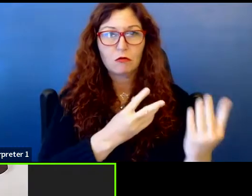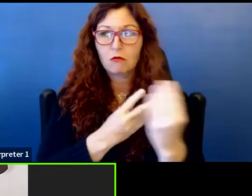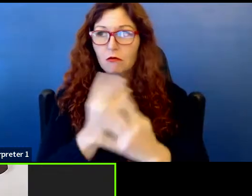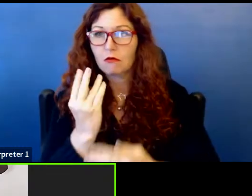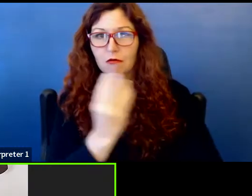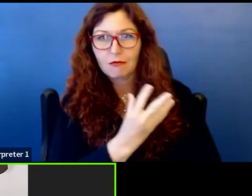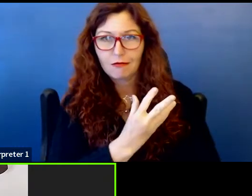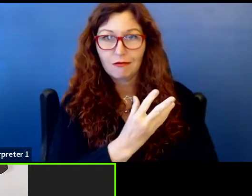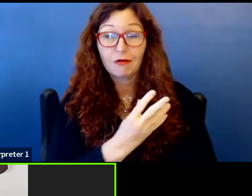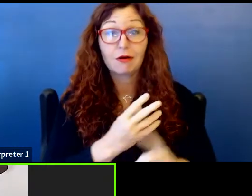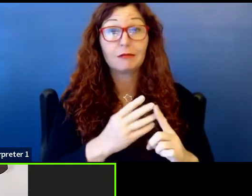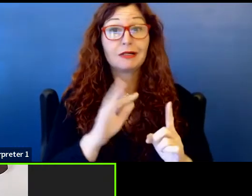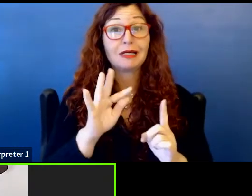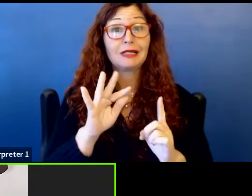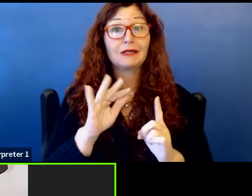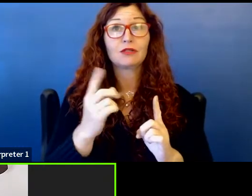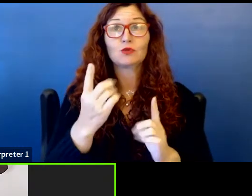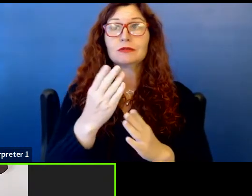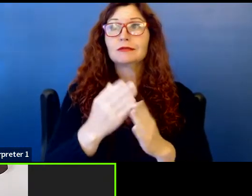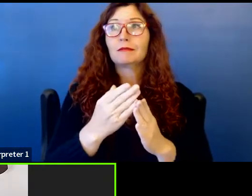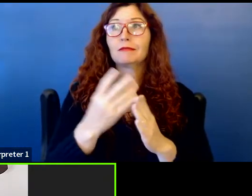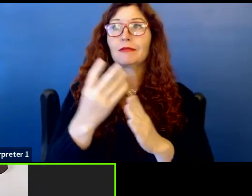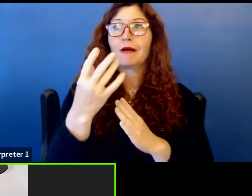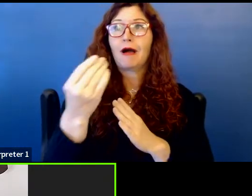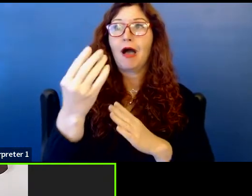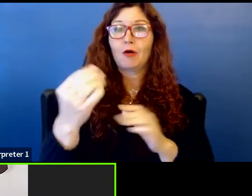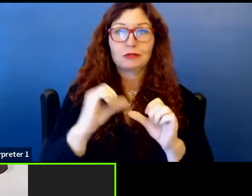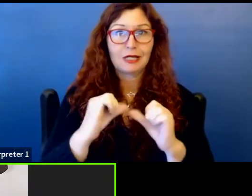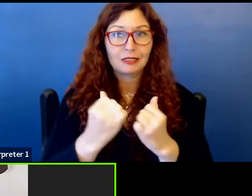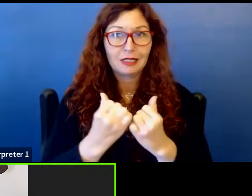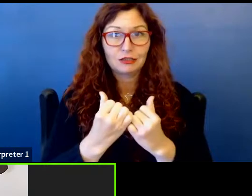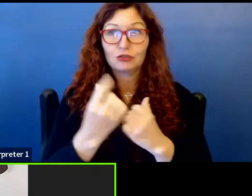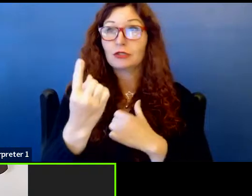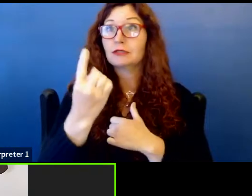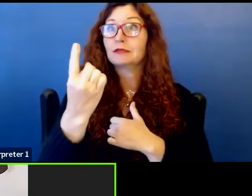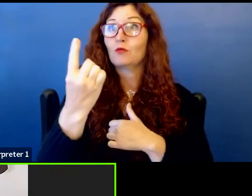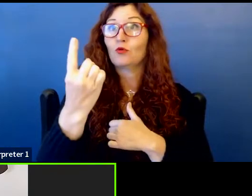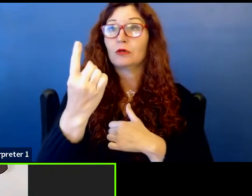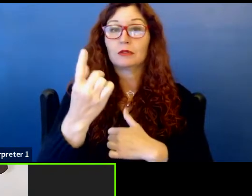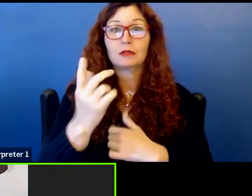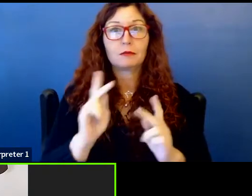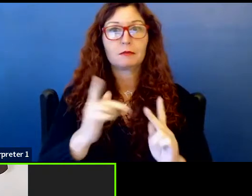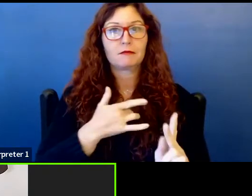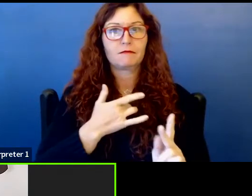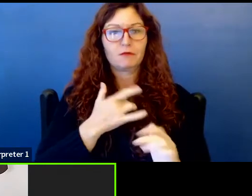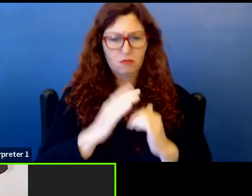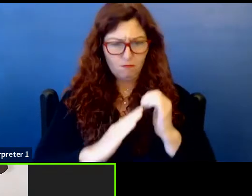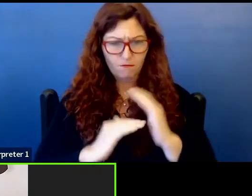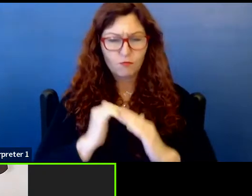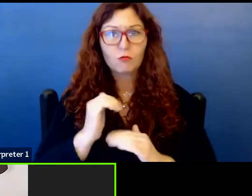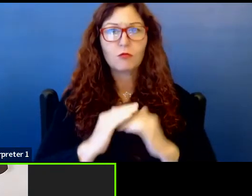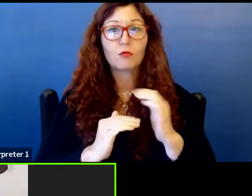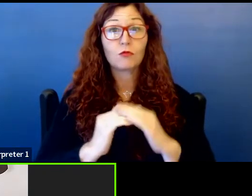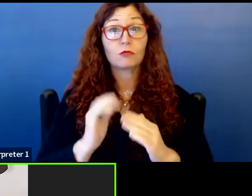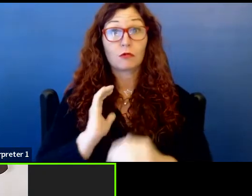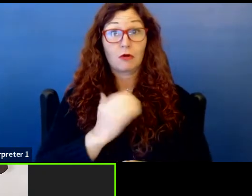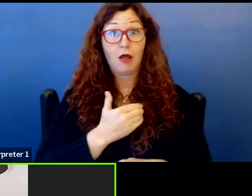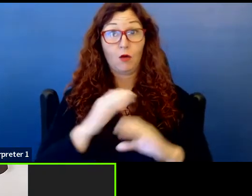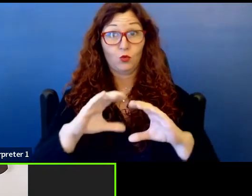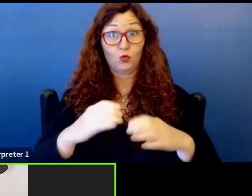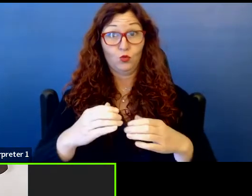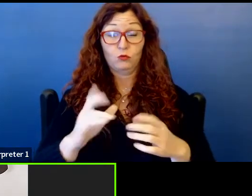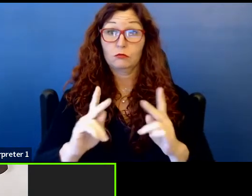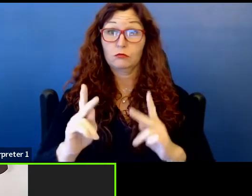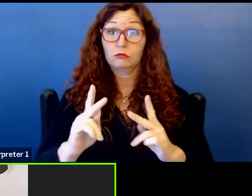source to make sure that it's someone that they can't talk to like we have chicago on the trade when our women get into issues they can go they can